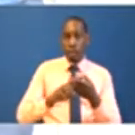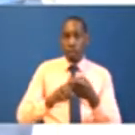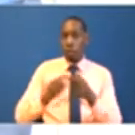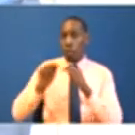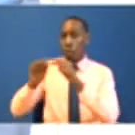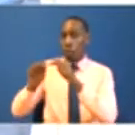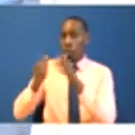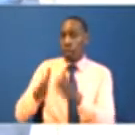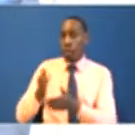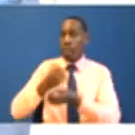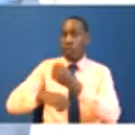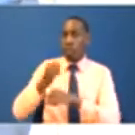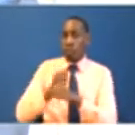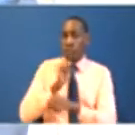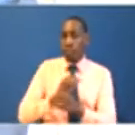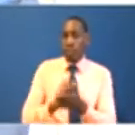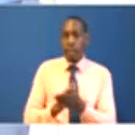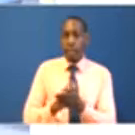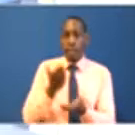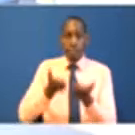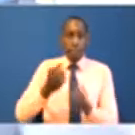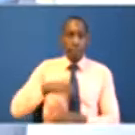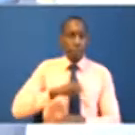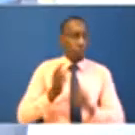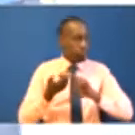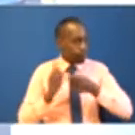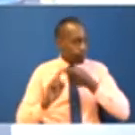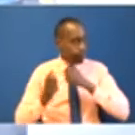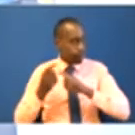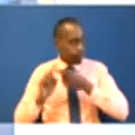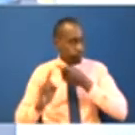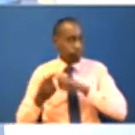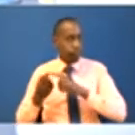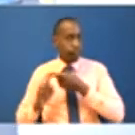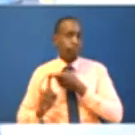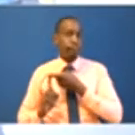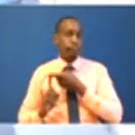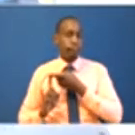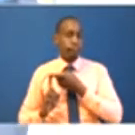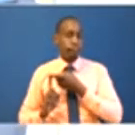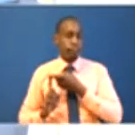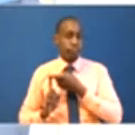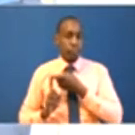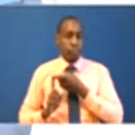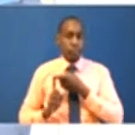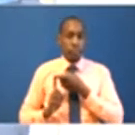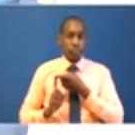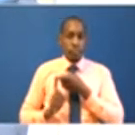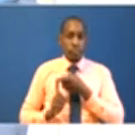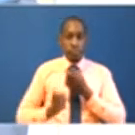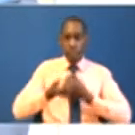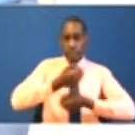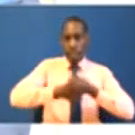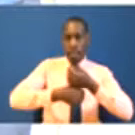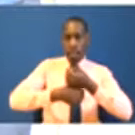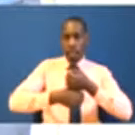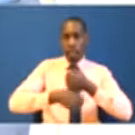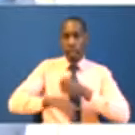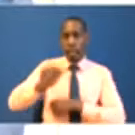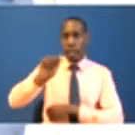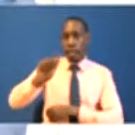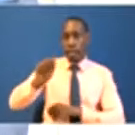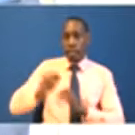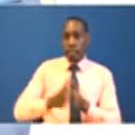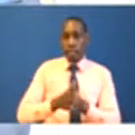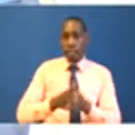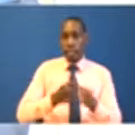the person who took action we probably need to look at they look at the the um the act that governs um